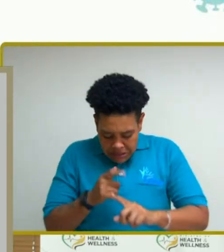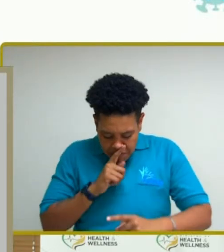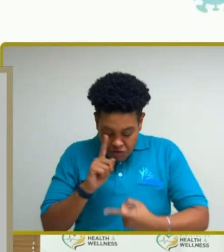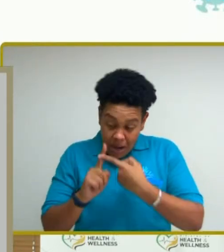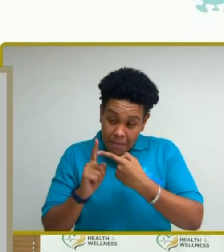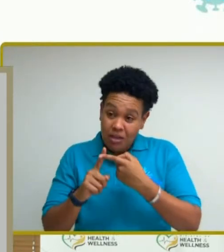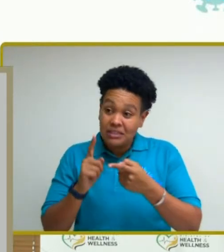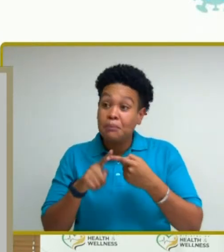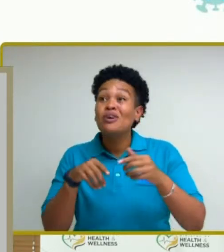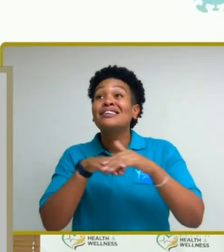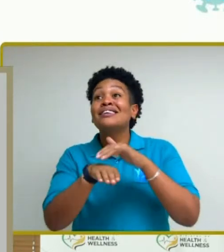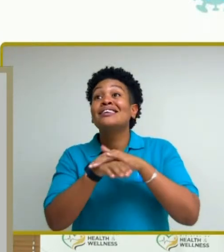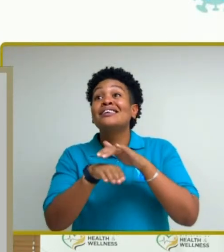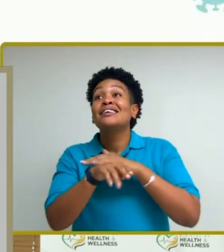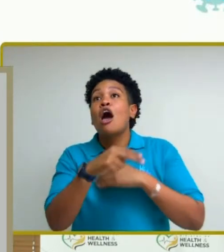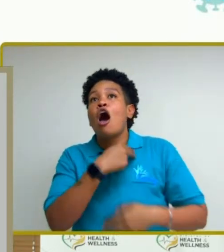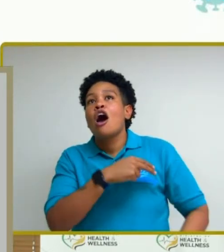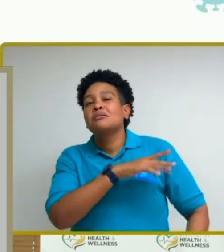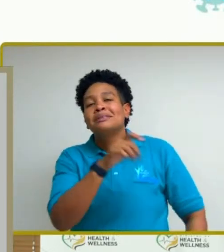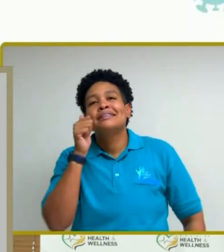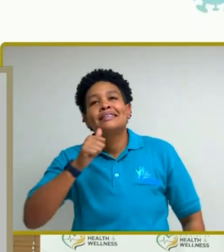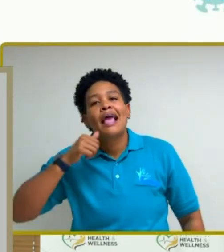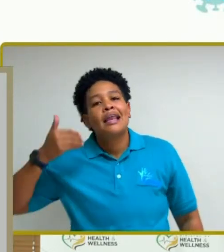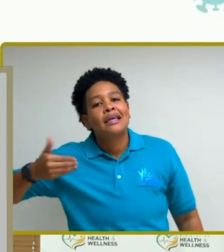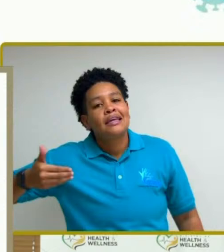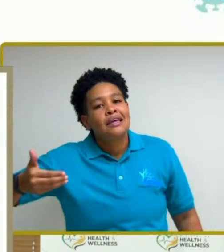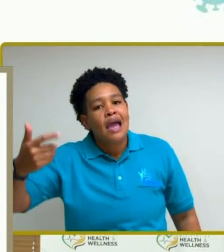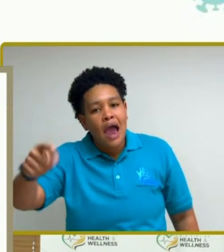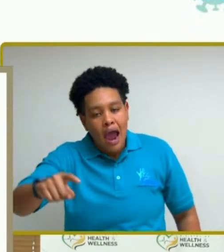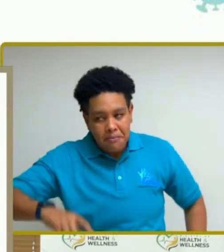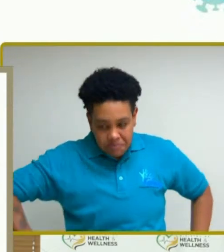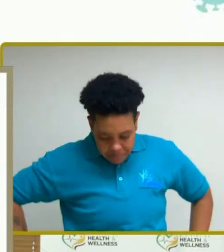being admitted to hospital on a daily basis.